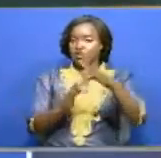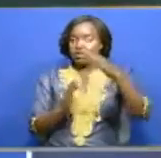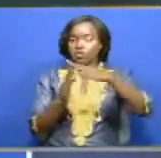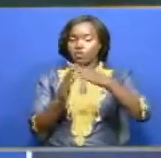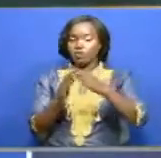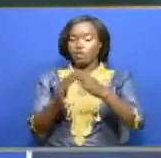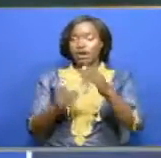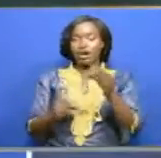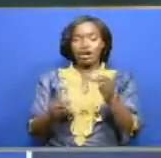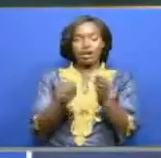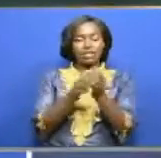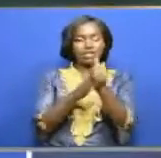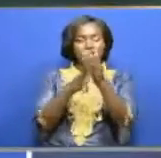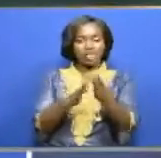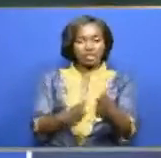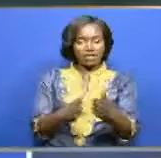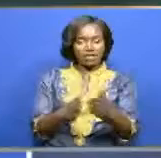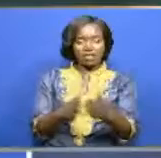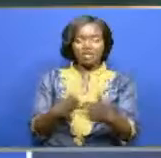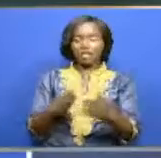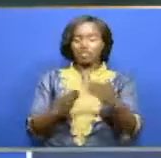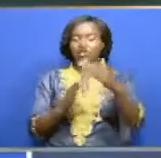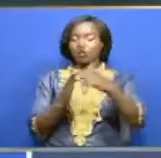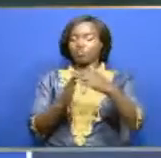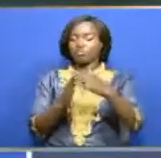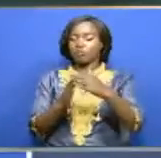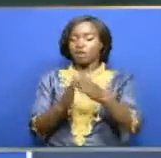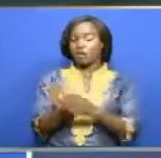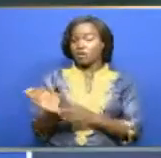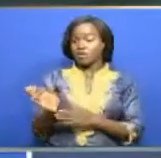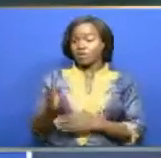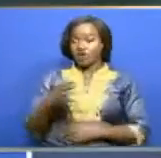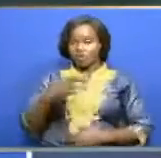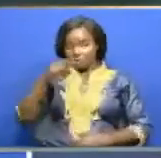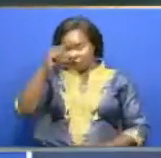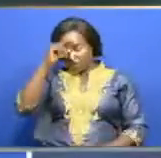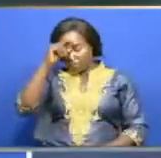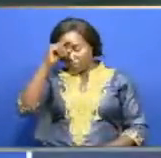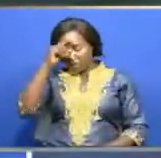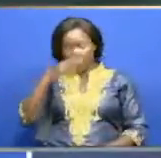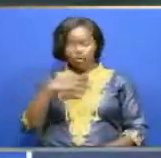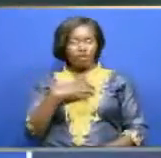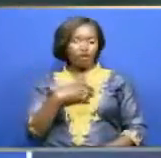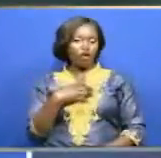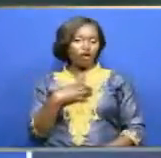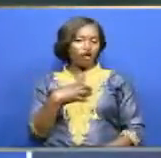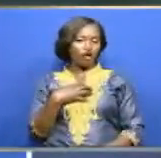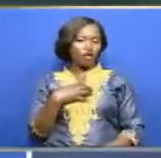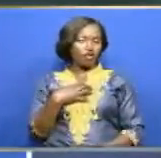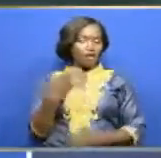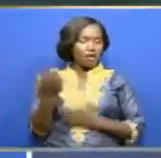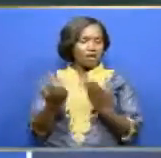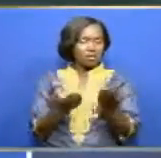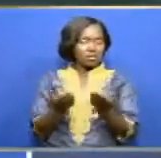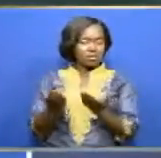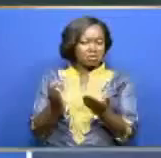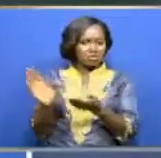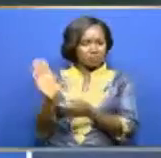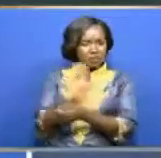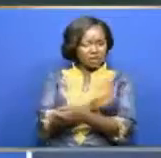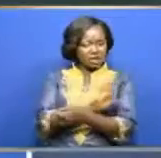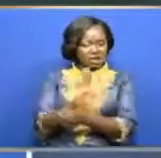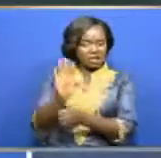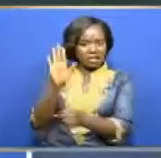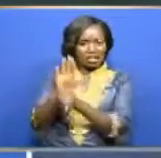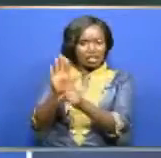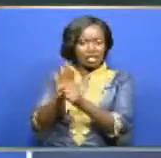day after the top leaders of the executive branch of government were asked to take time out of their busy schedules. The head of state says